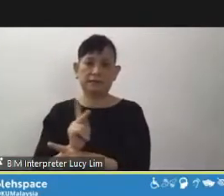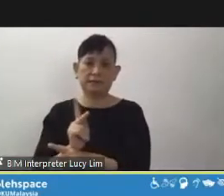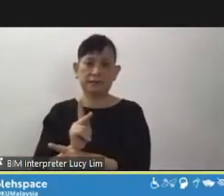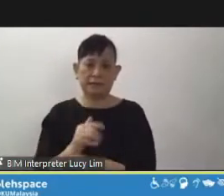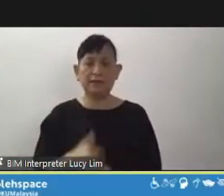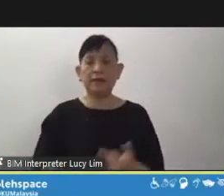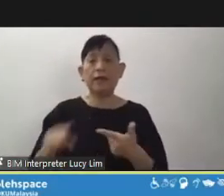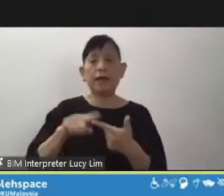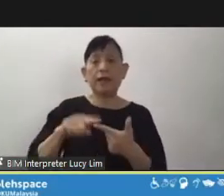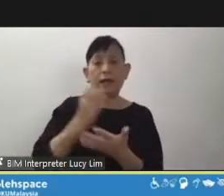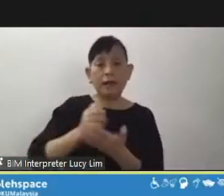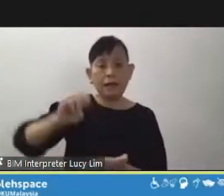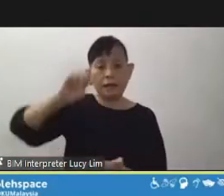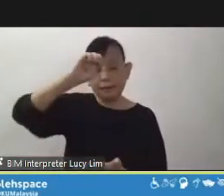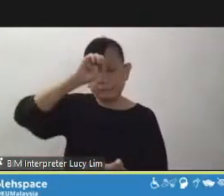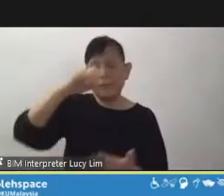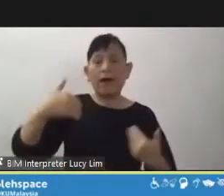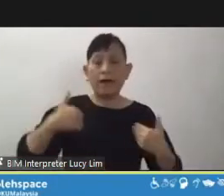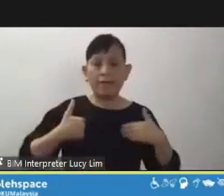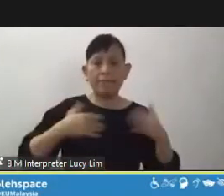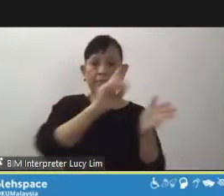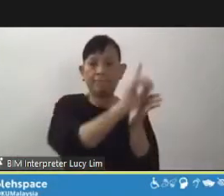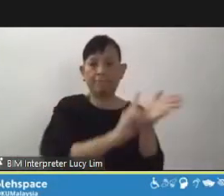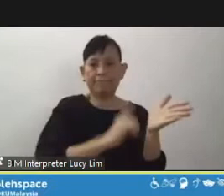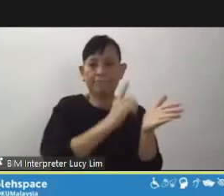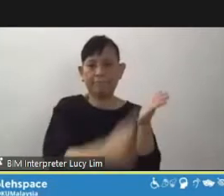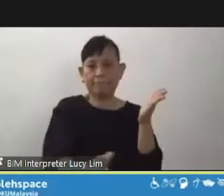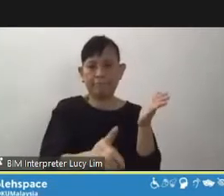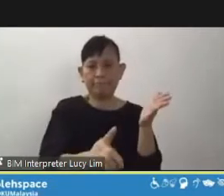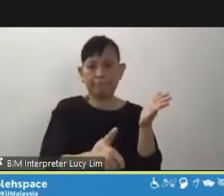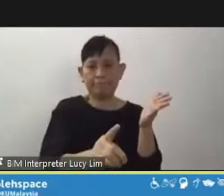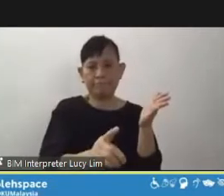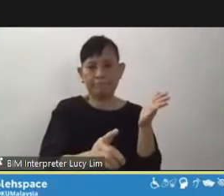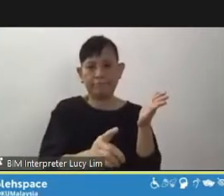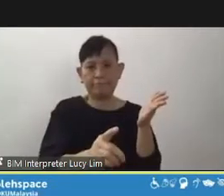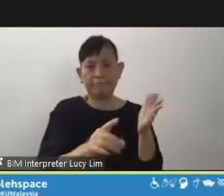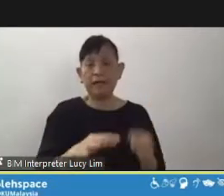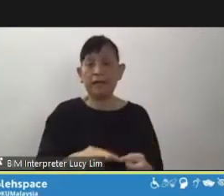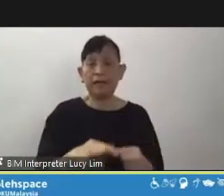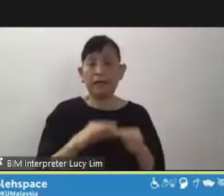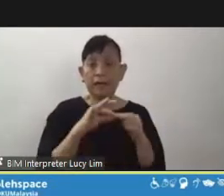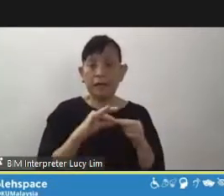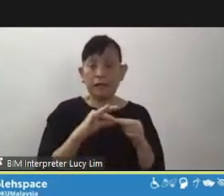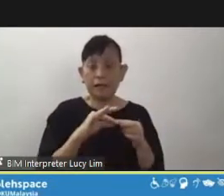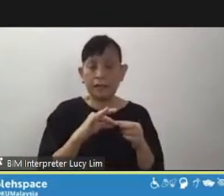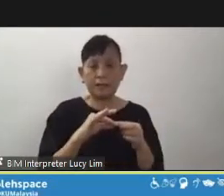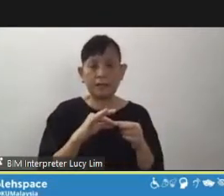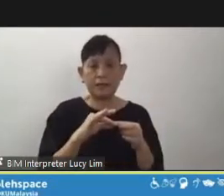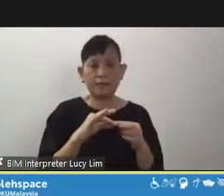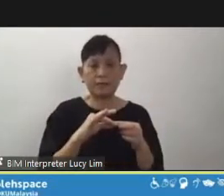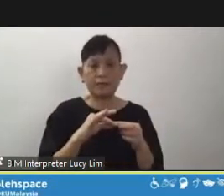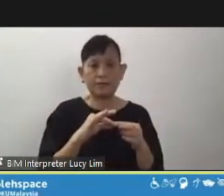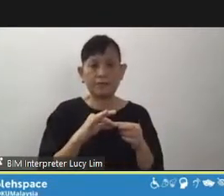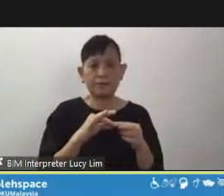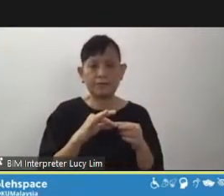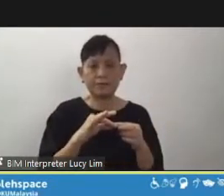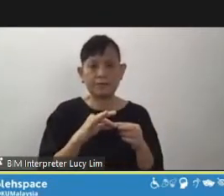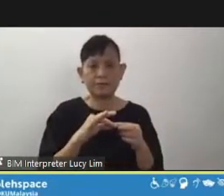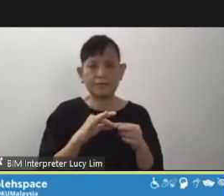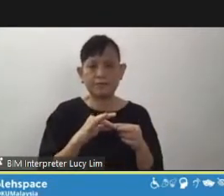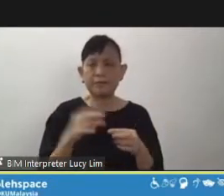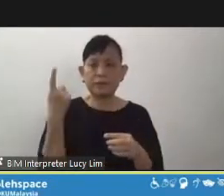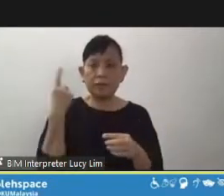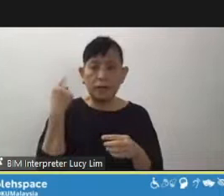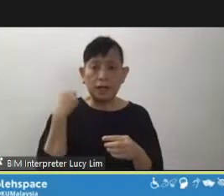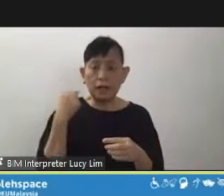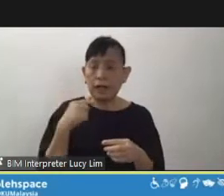education is discrimination. So in terms of discrimination, especially in terms of education, like I think Cheryl mentioned